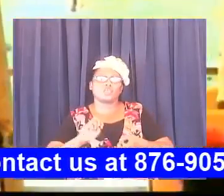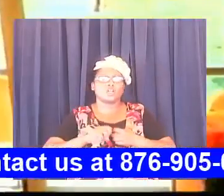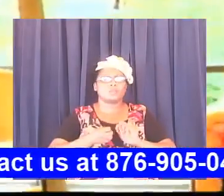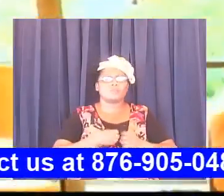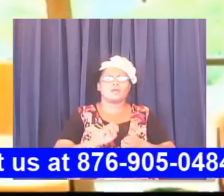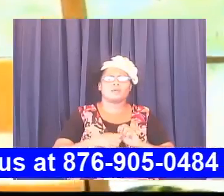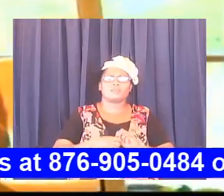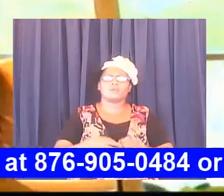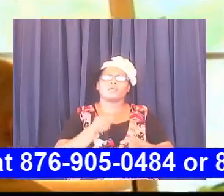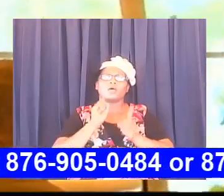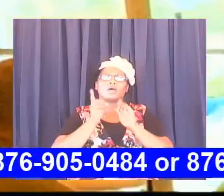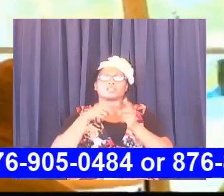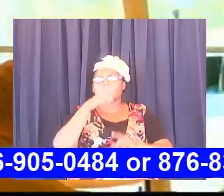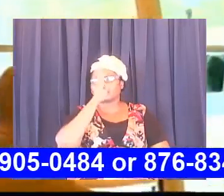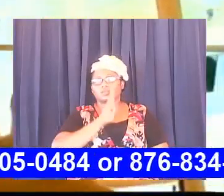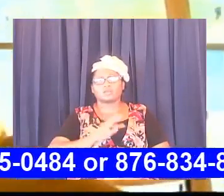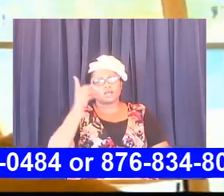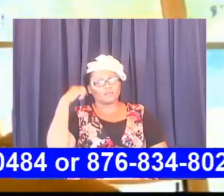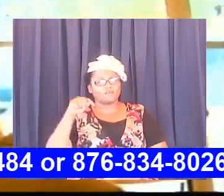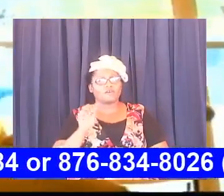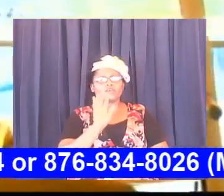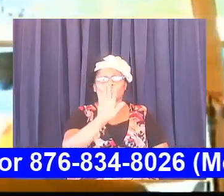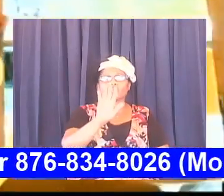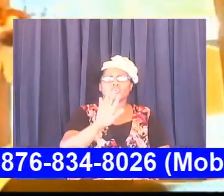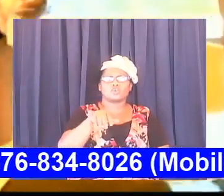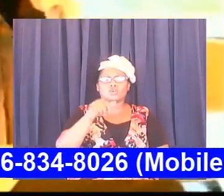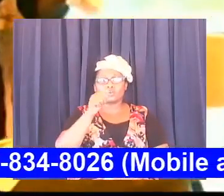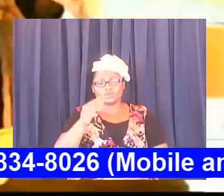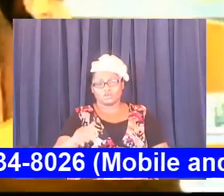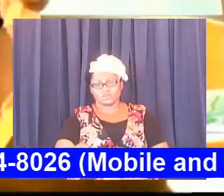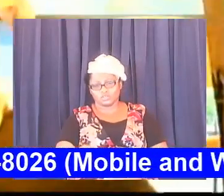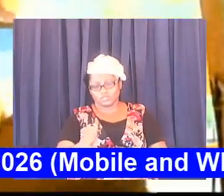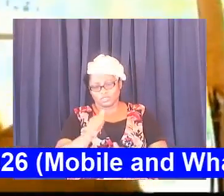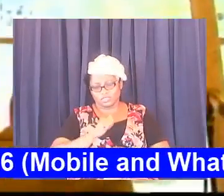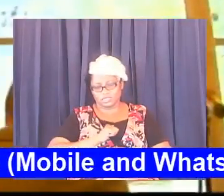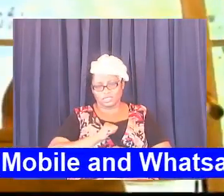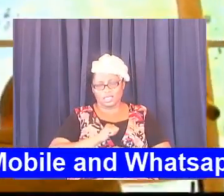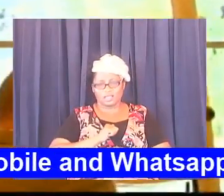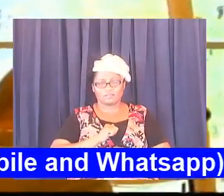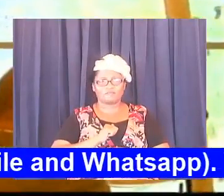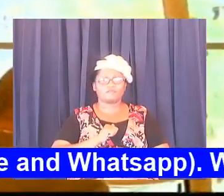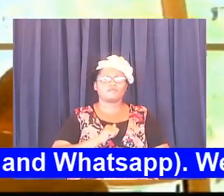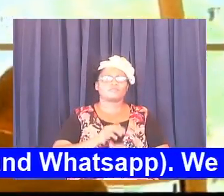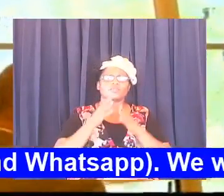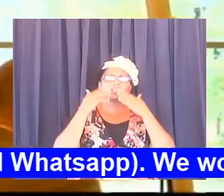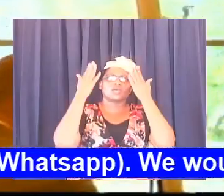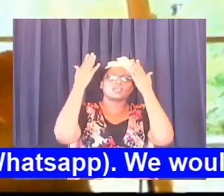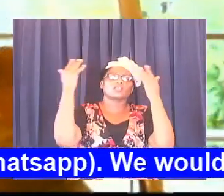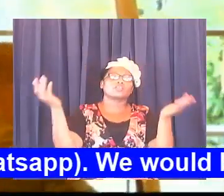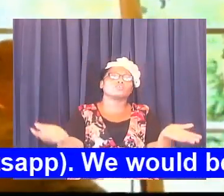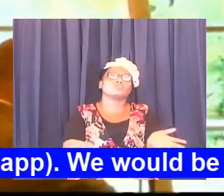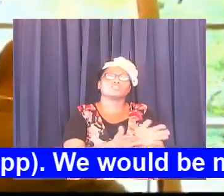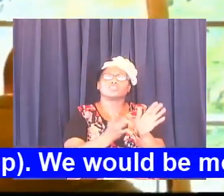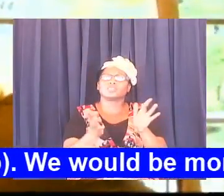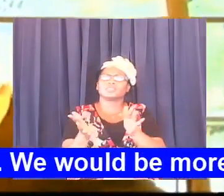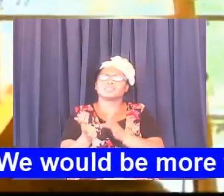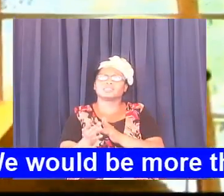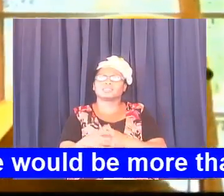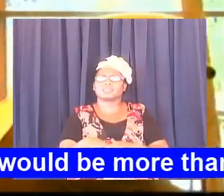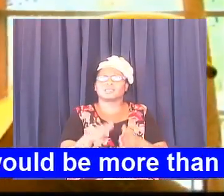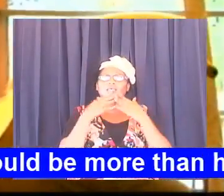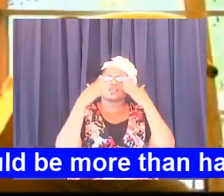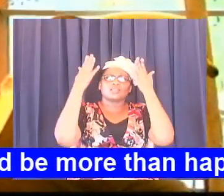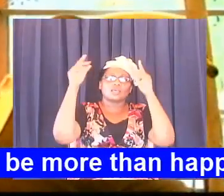yourself as our brethren pray with you. Ah, thank you, Jesus. Thank you, great